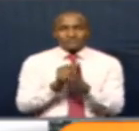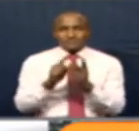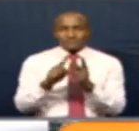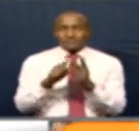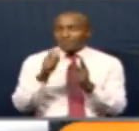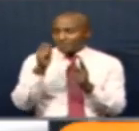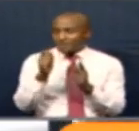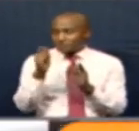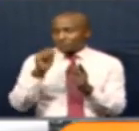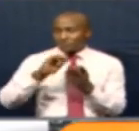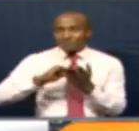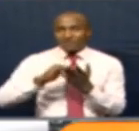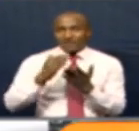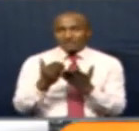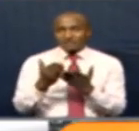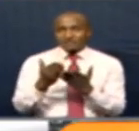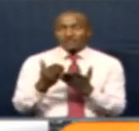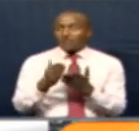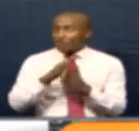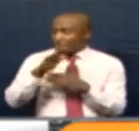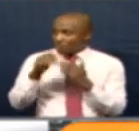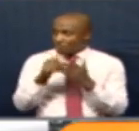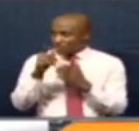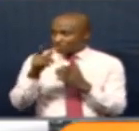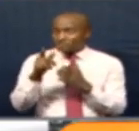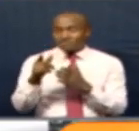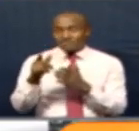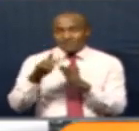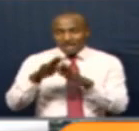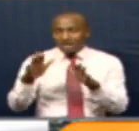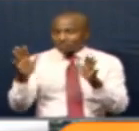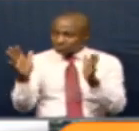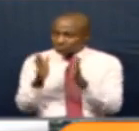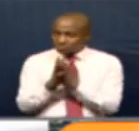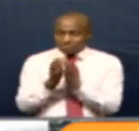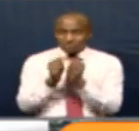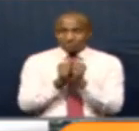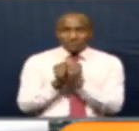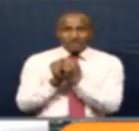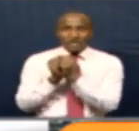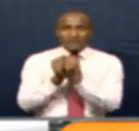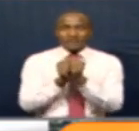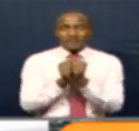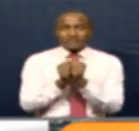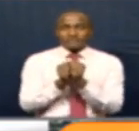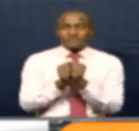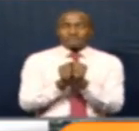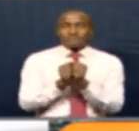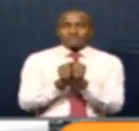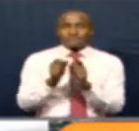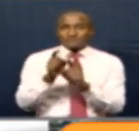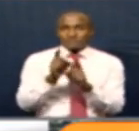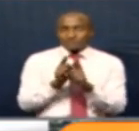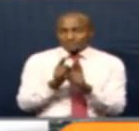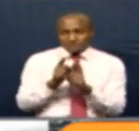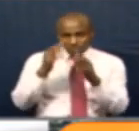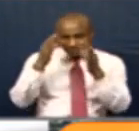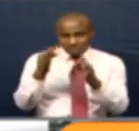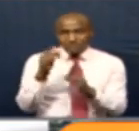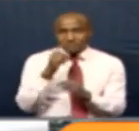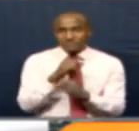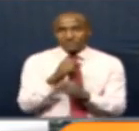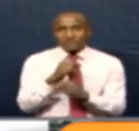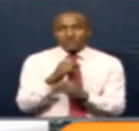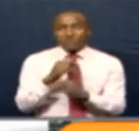pension funds. And we're putting all those parcels together. We are also made a decision that we are going to put